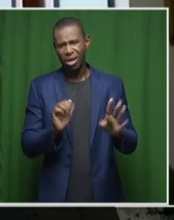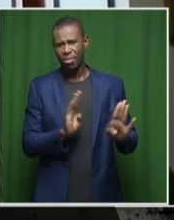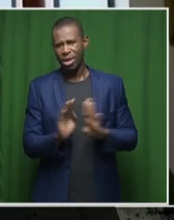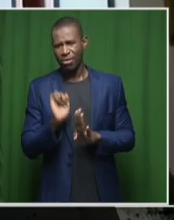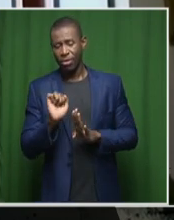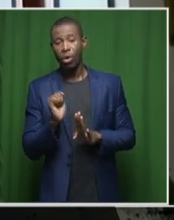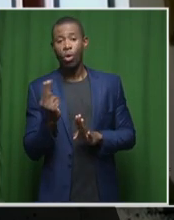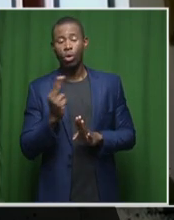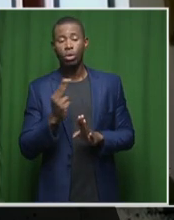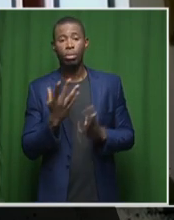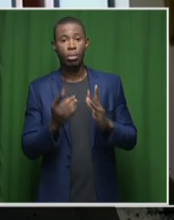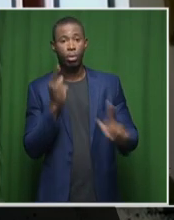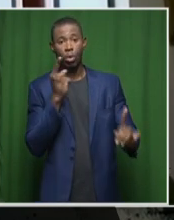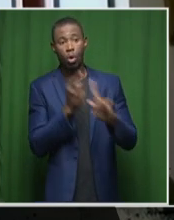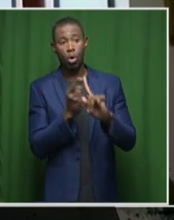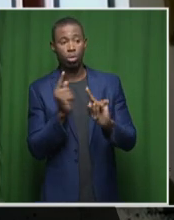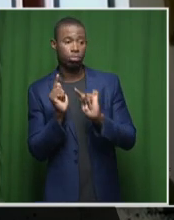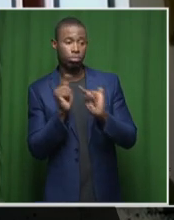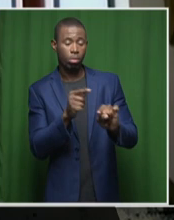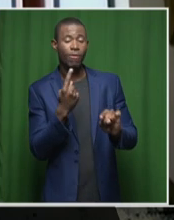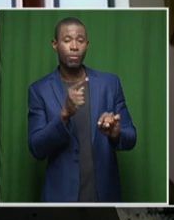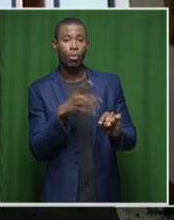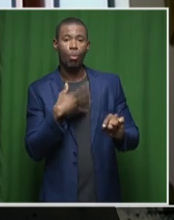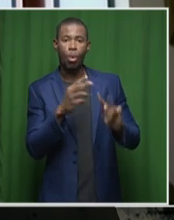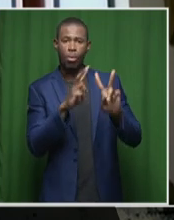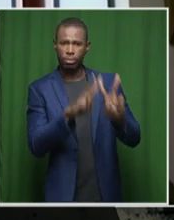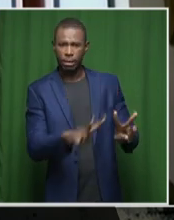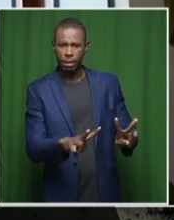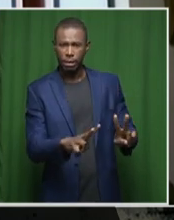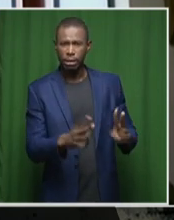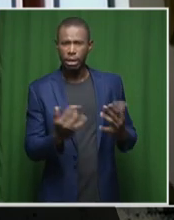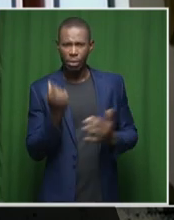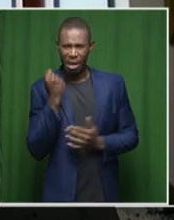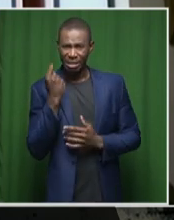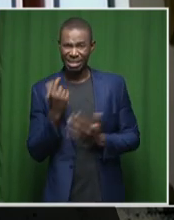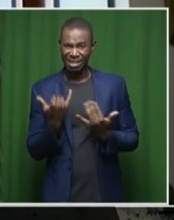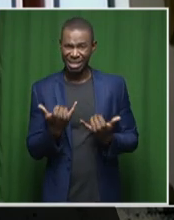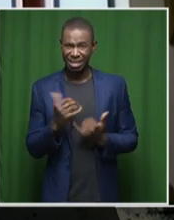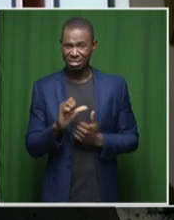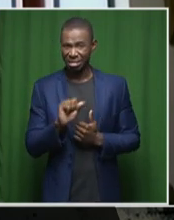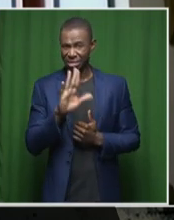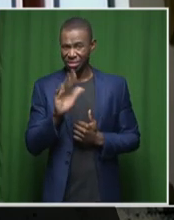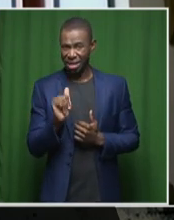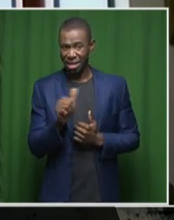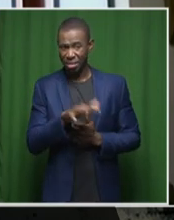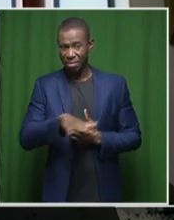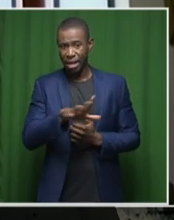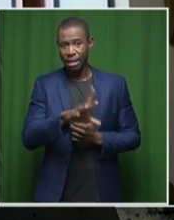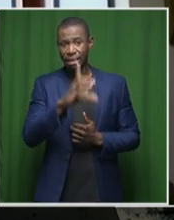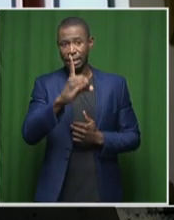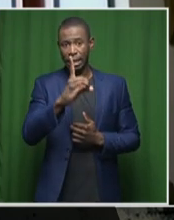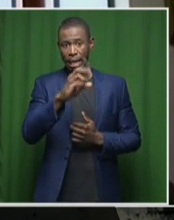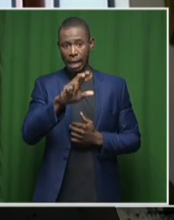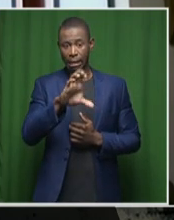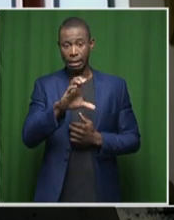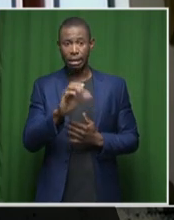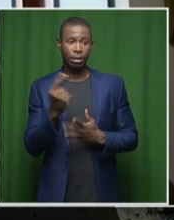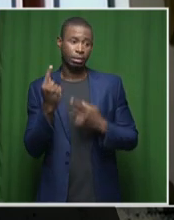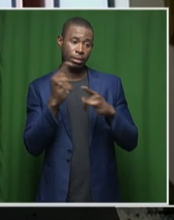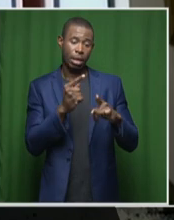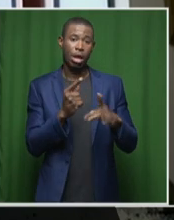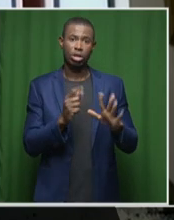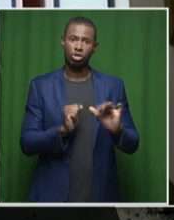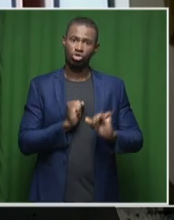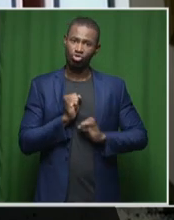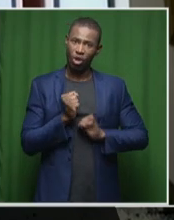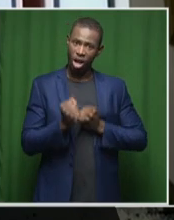missions, because we do understand that, for instance, the South African Army is struggling in the peacekeeping mission in the DRC so much that it might